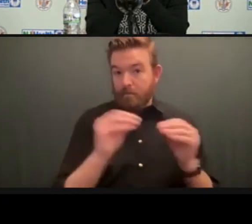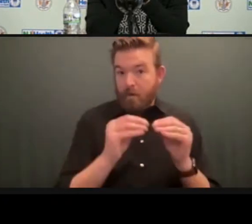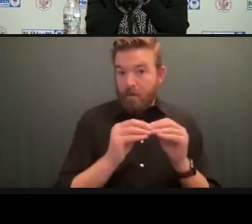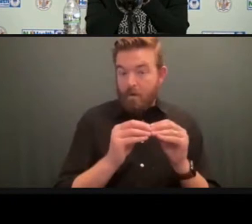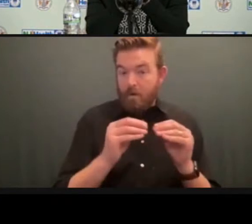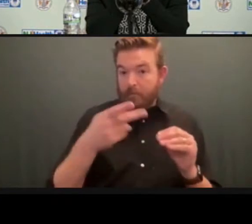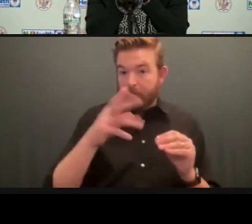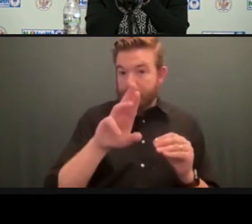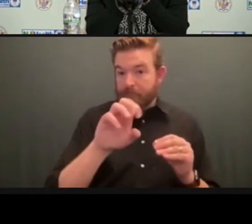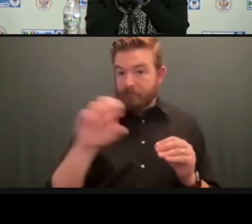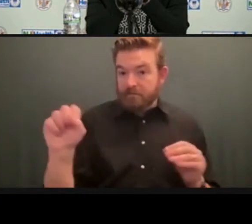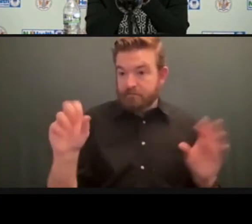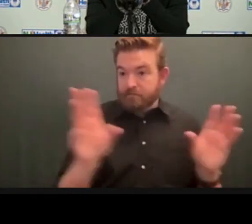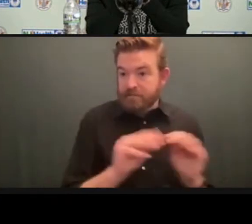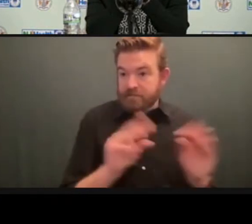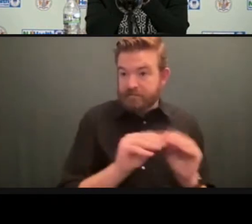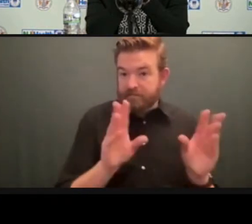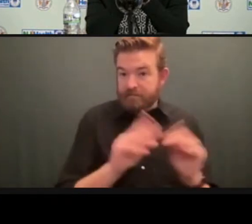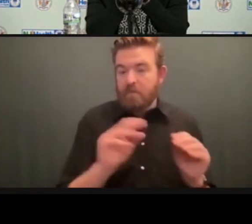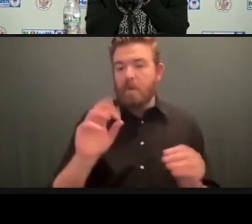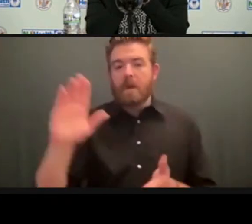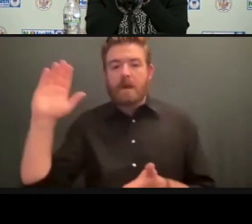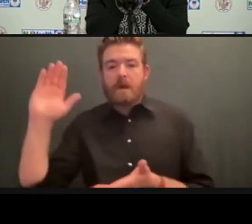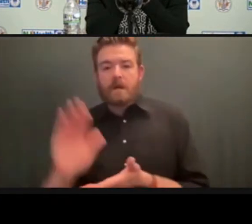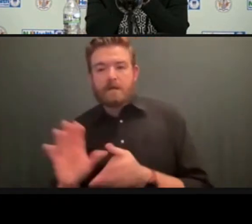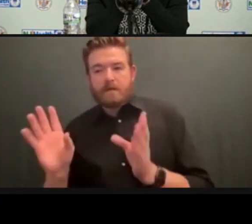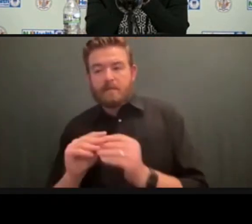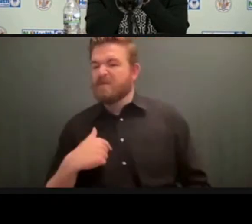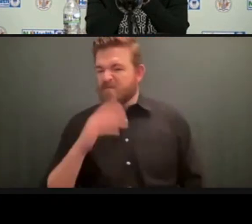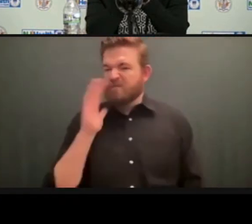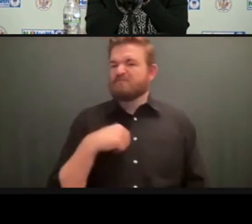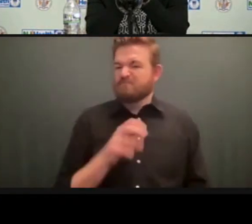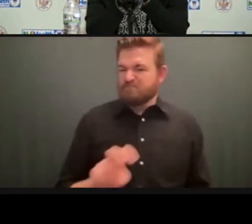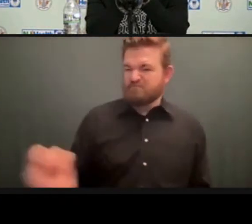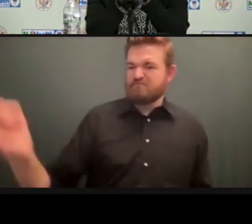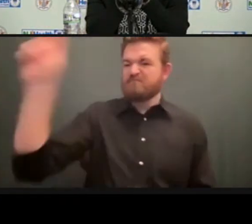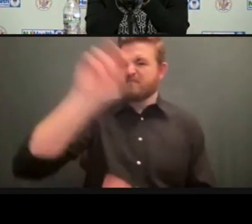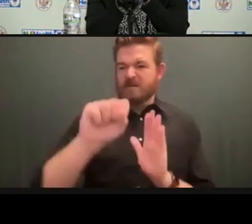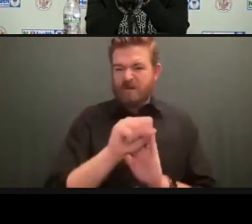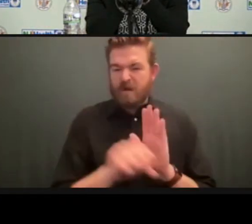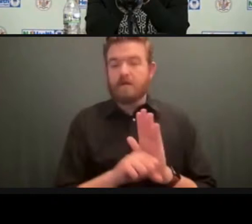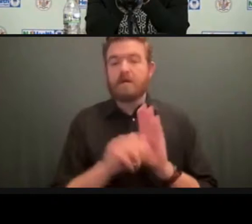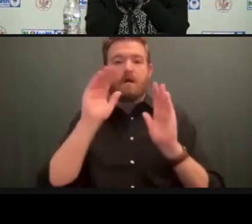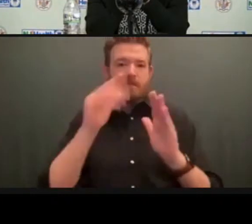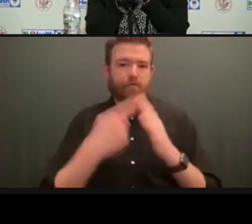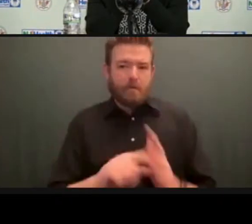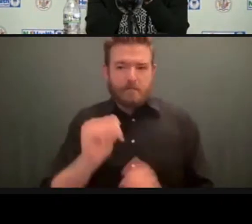the state in one form or another, I hope beginning tomorrow. So with that, Michelle.